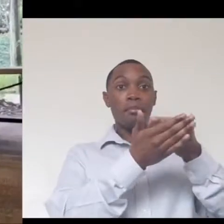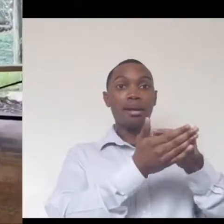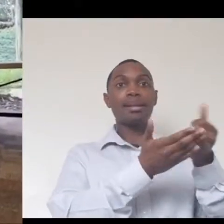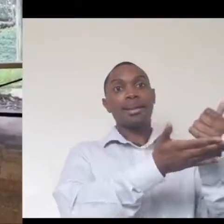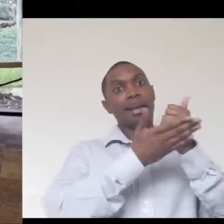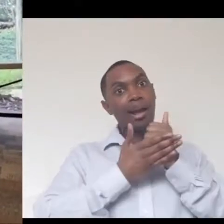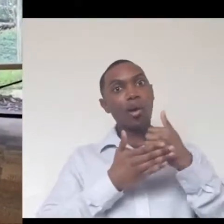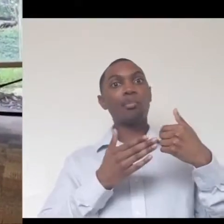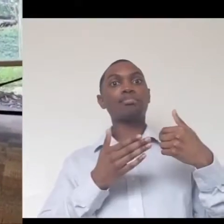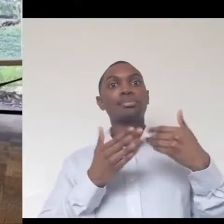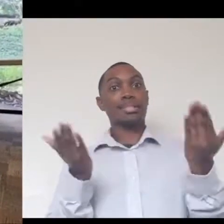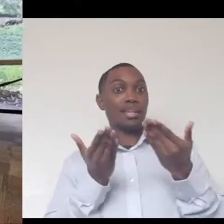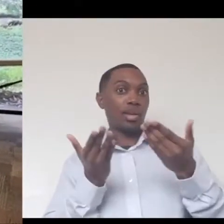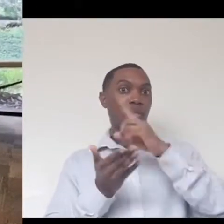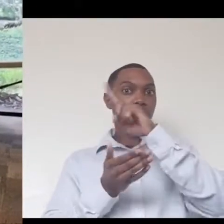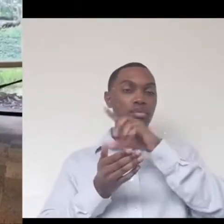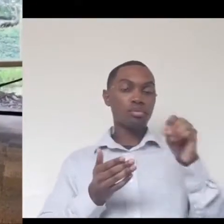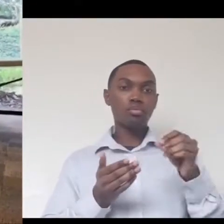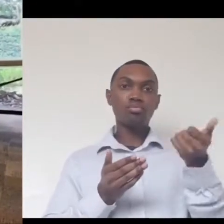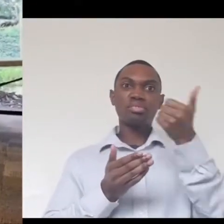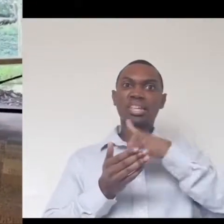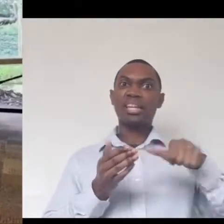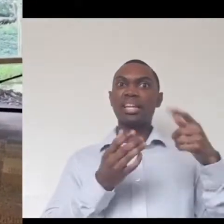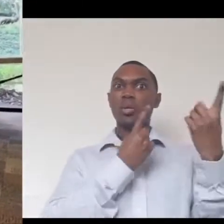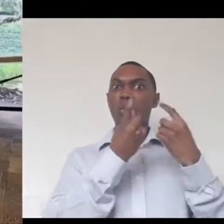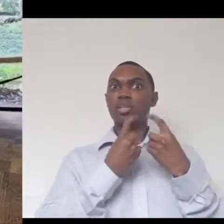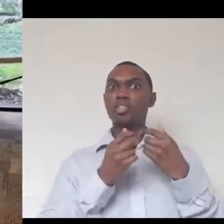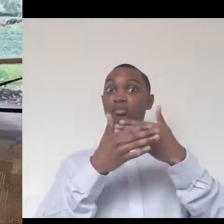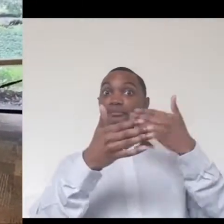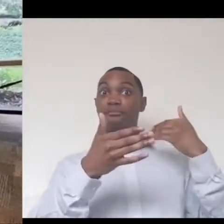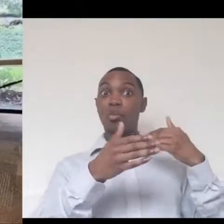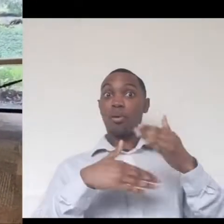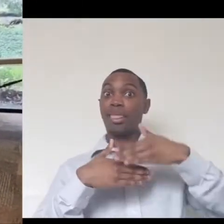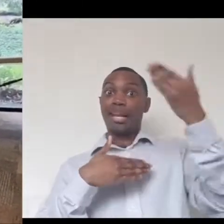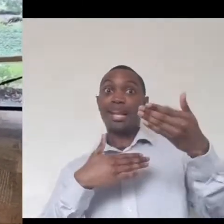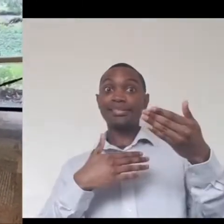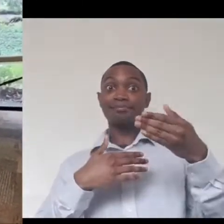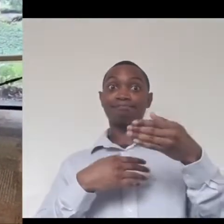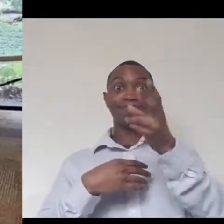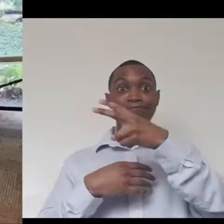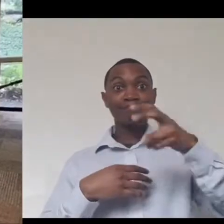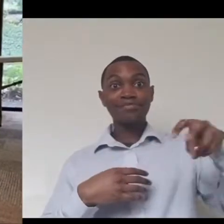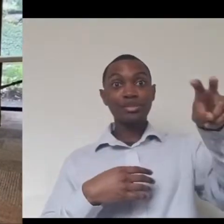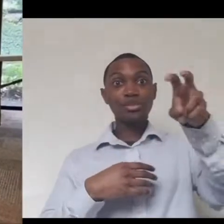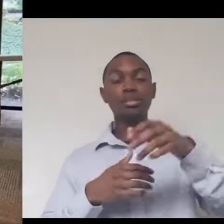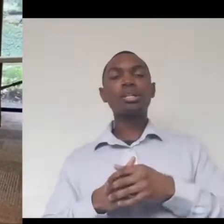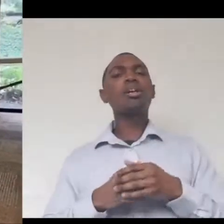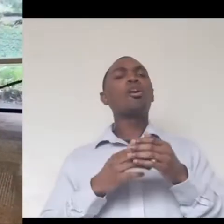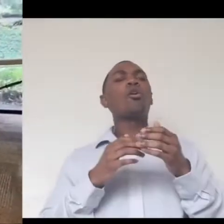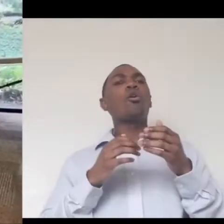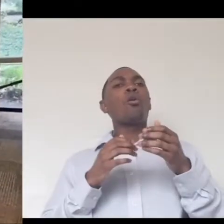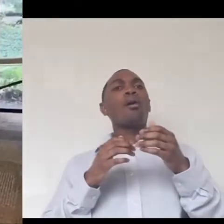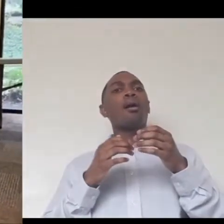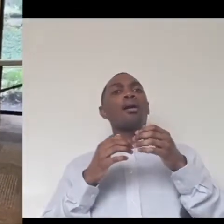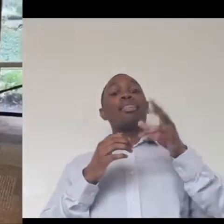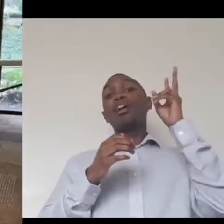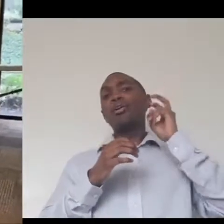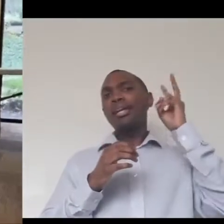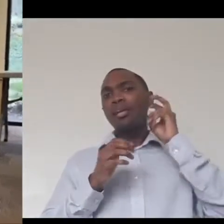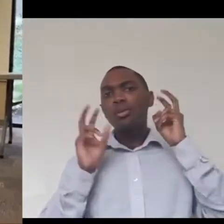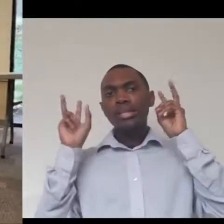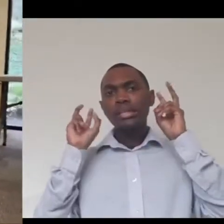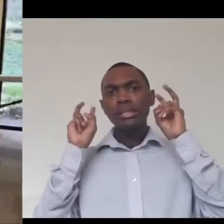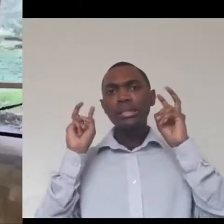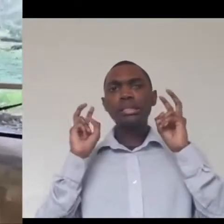Do we have any other questions before we go on our next adventure? How well do they hear, cheetahs? How well do they